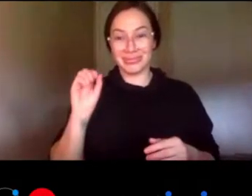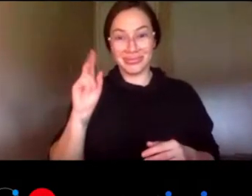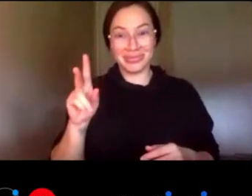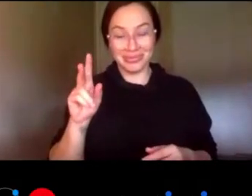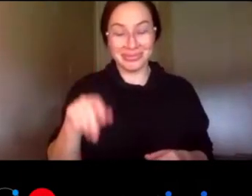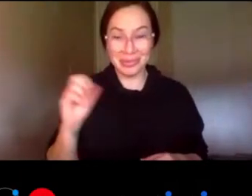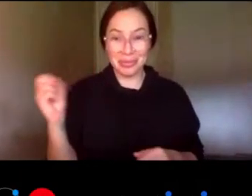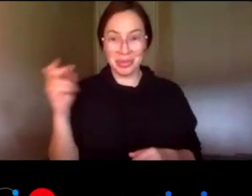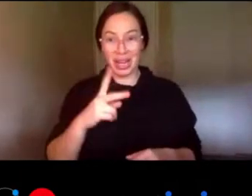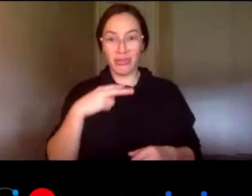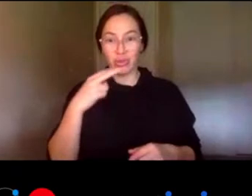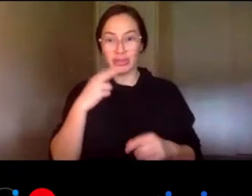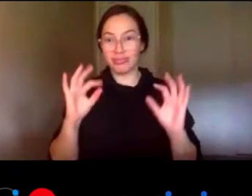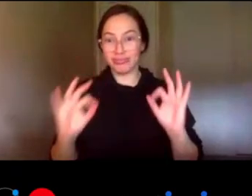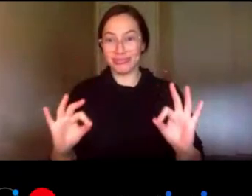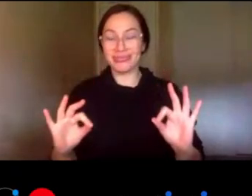me.